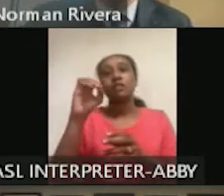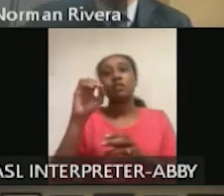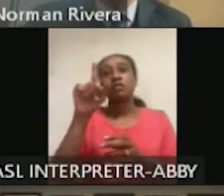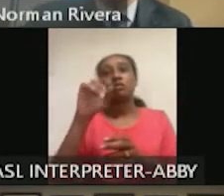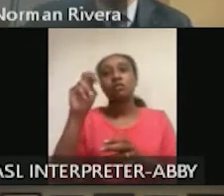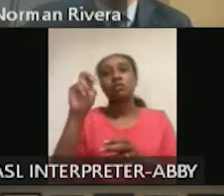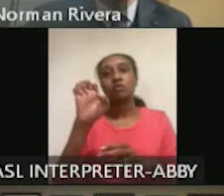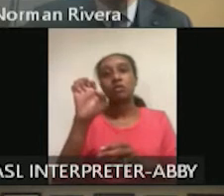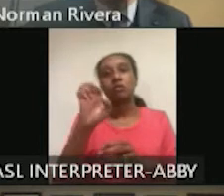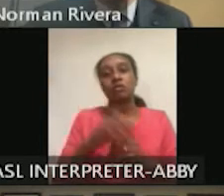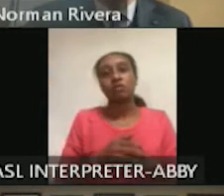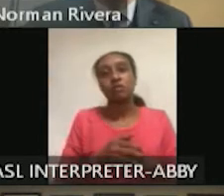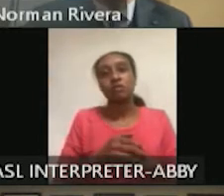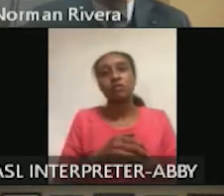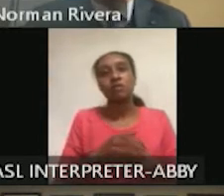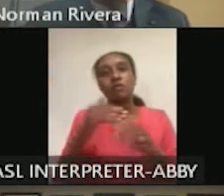Next slide, please.